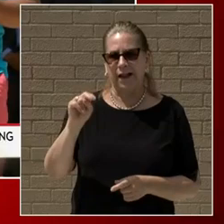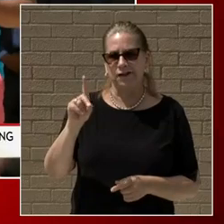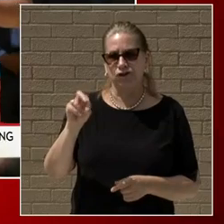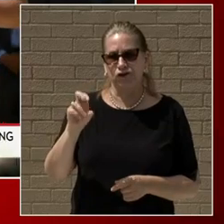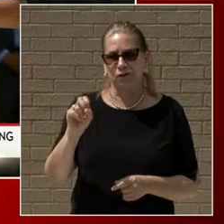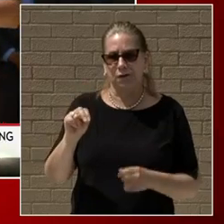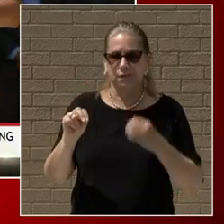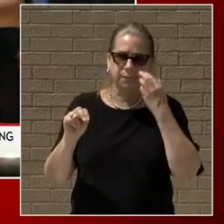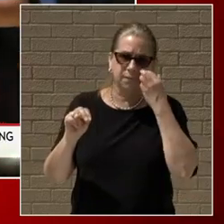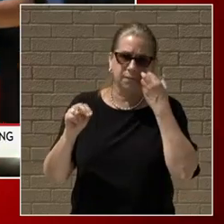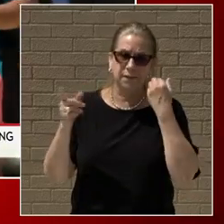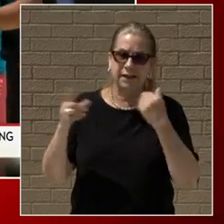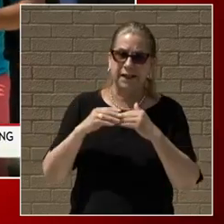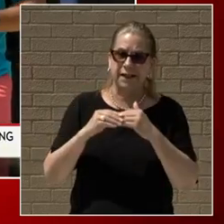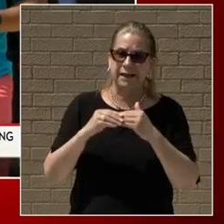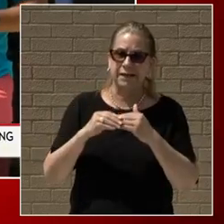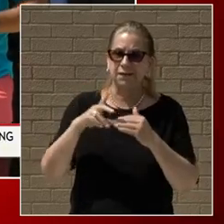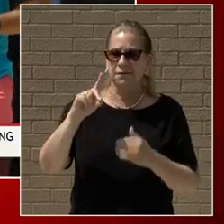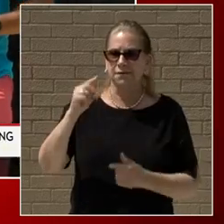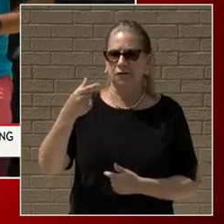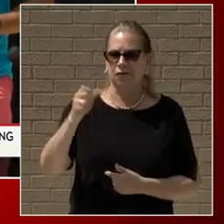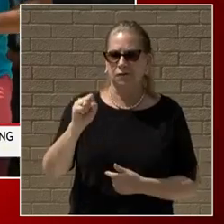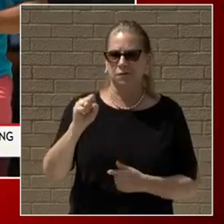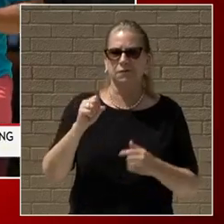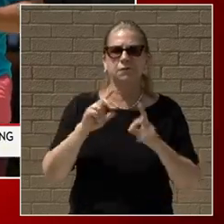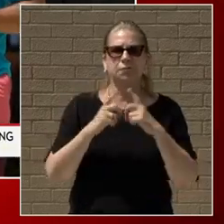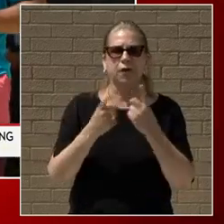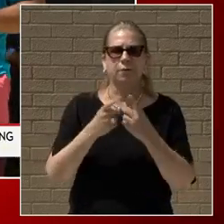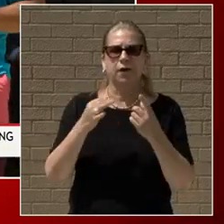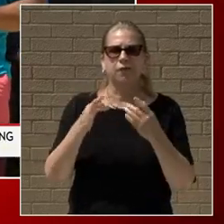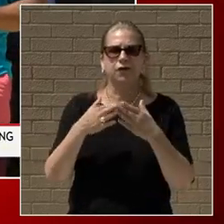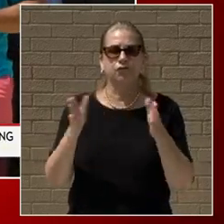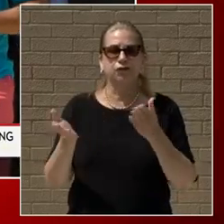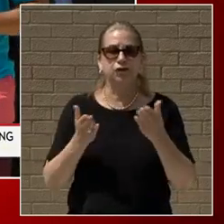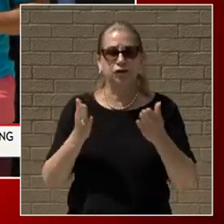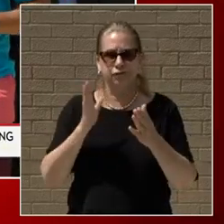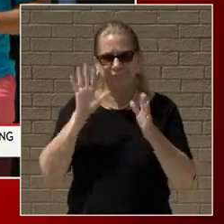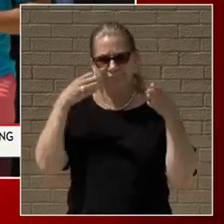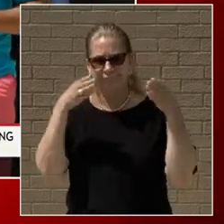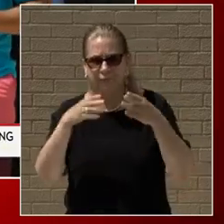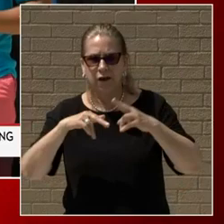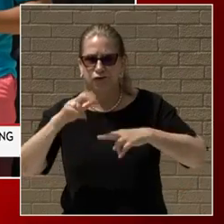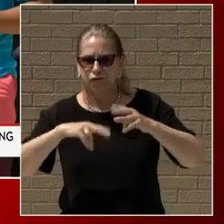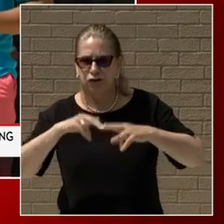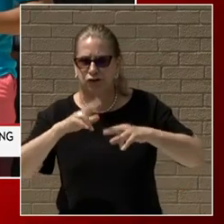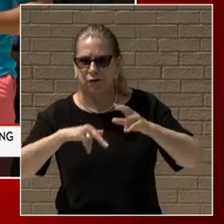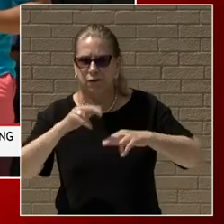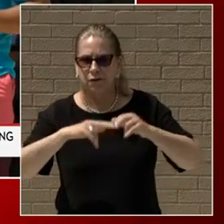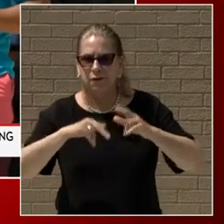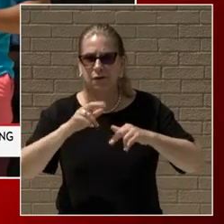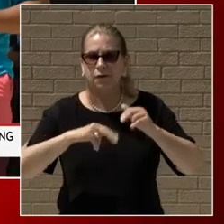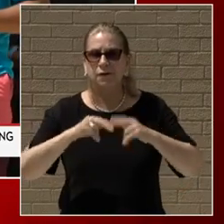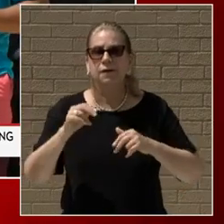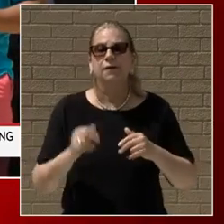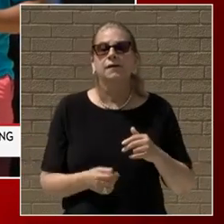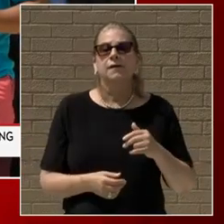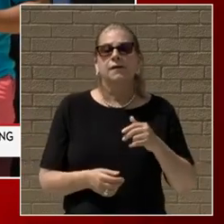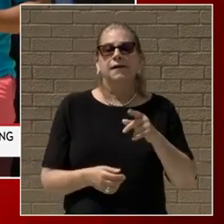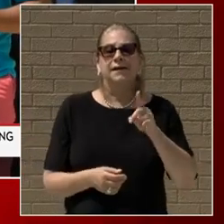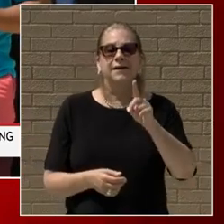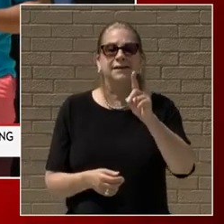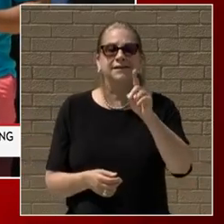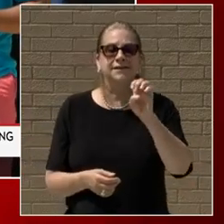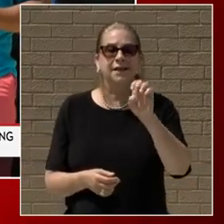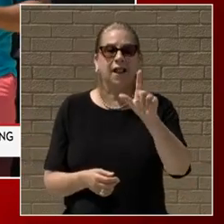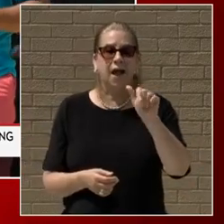DGS, which is the construction arm of DC government, and Delano Hunter, who leads the awesome team of people who